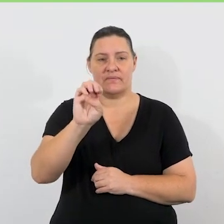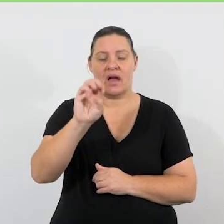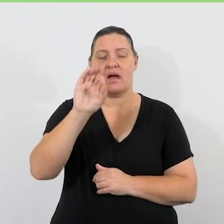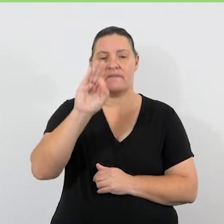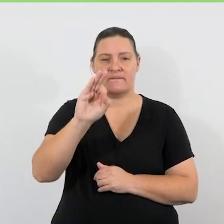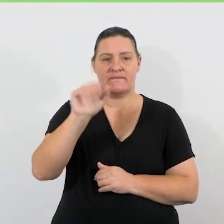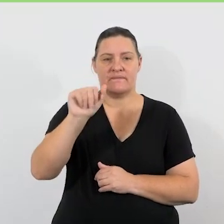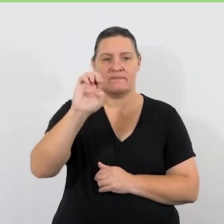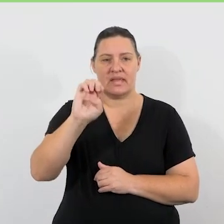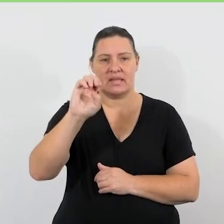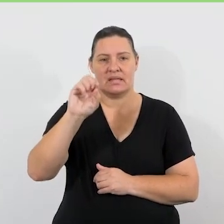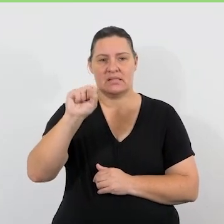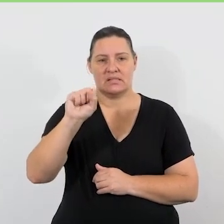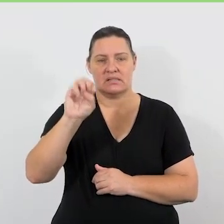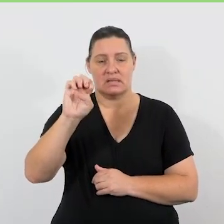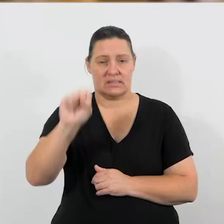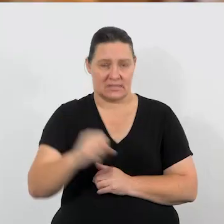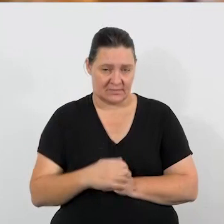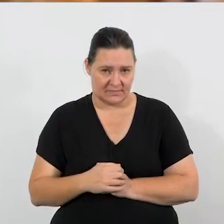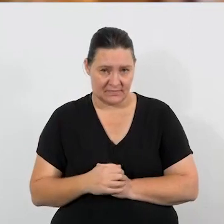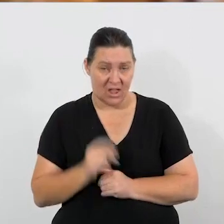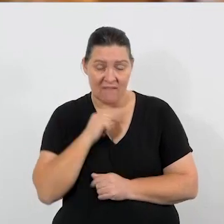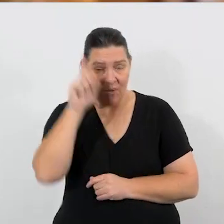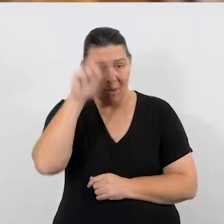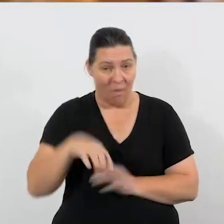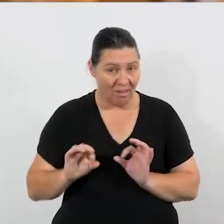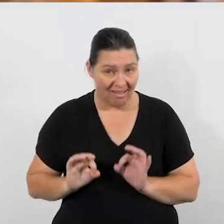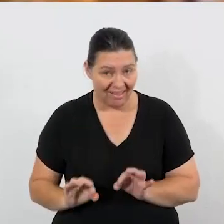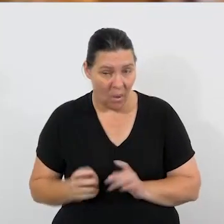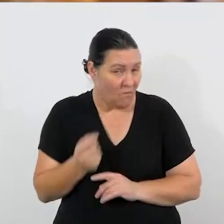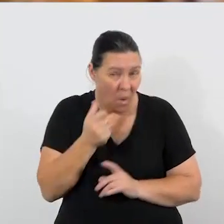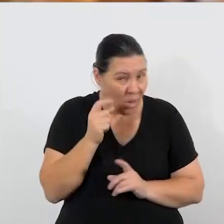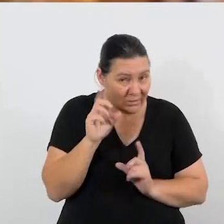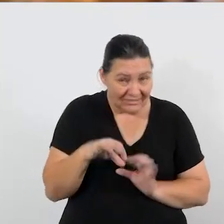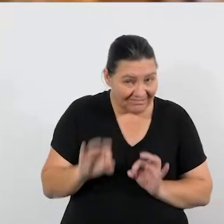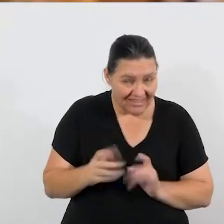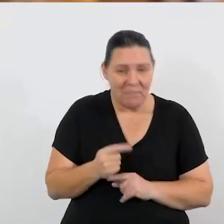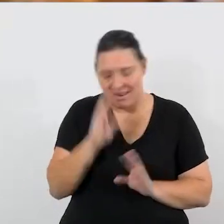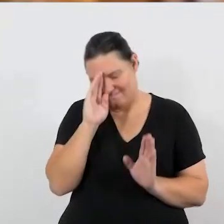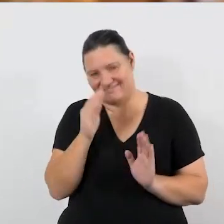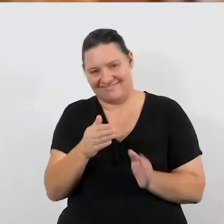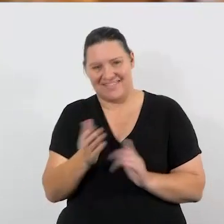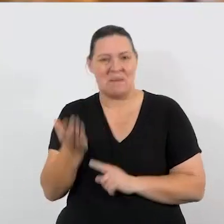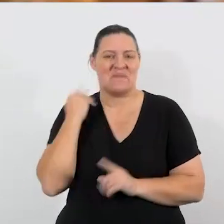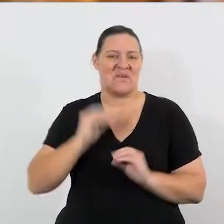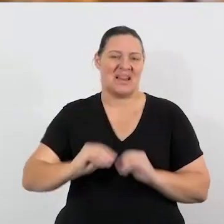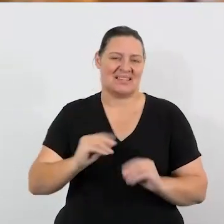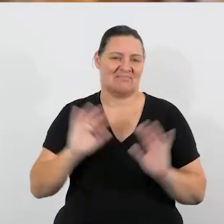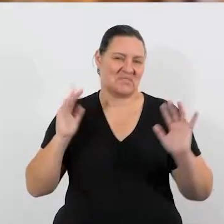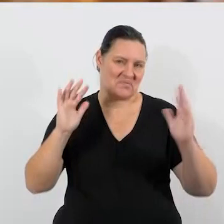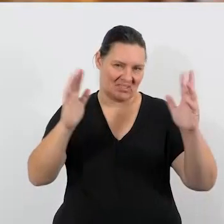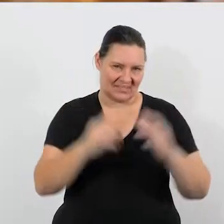feces, which is alphabet D. So if you got all of them or almost all of them, that means you were paying attention during the